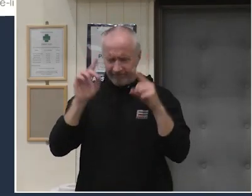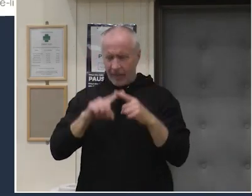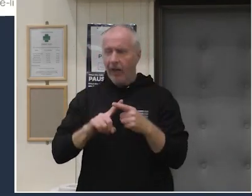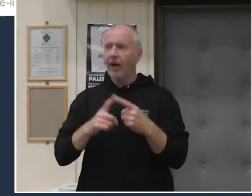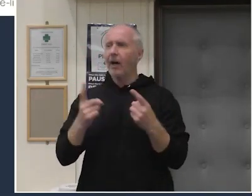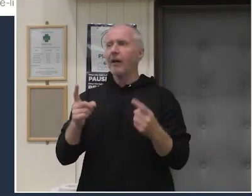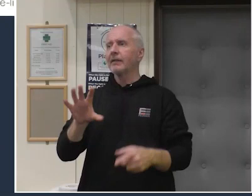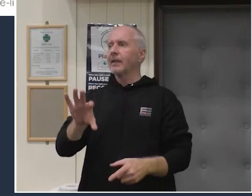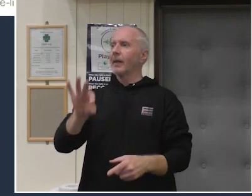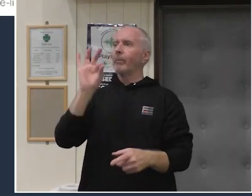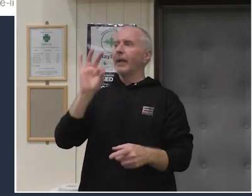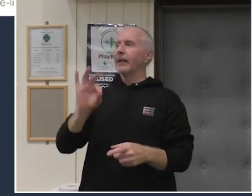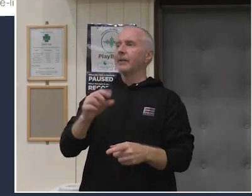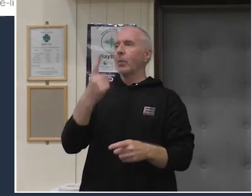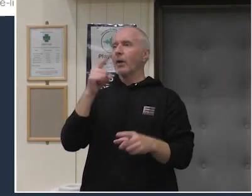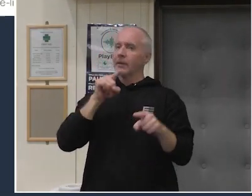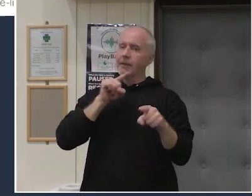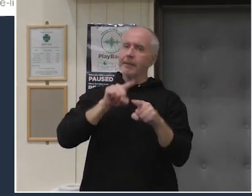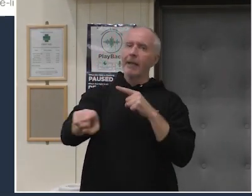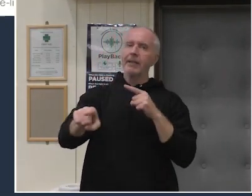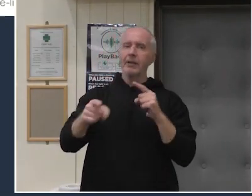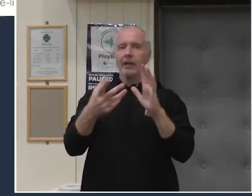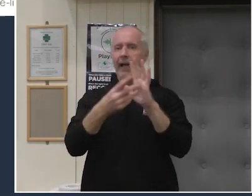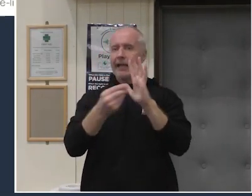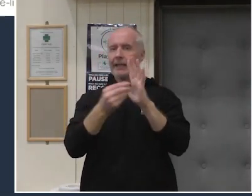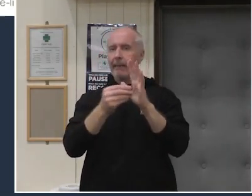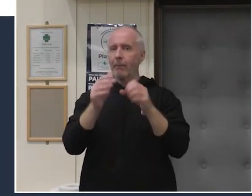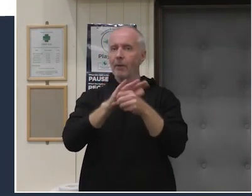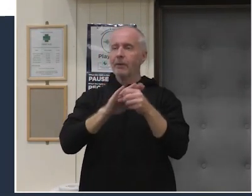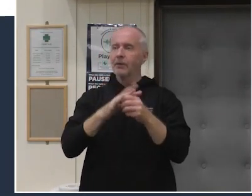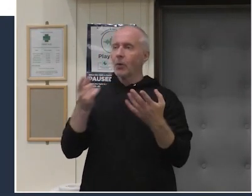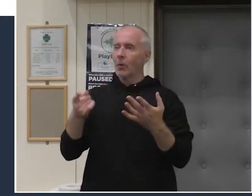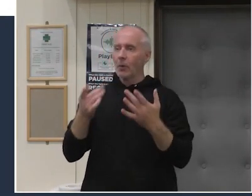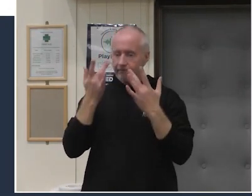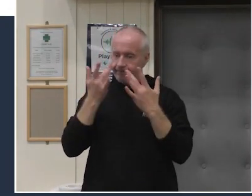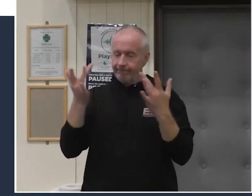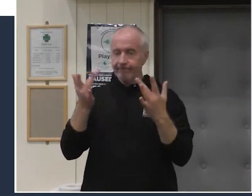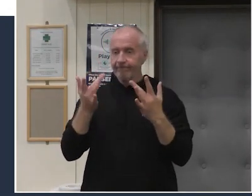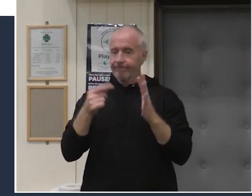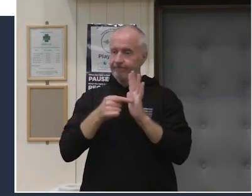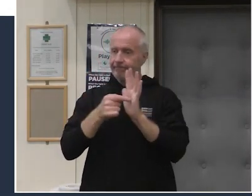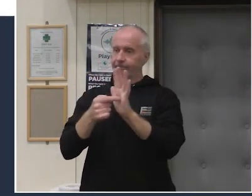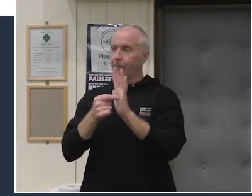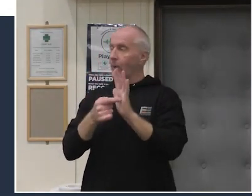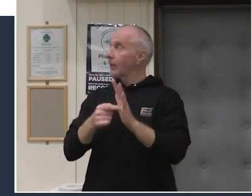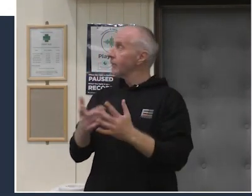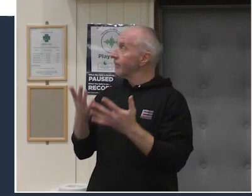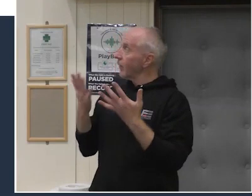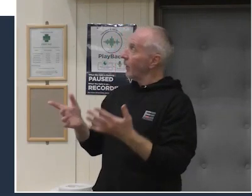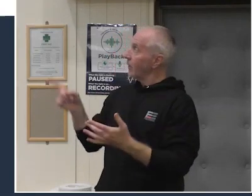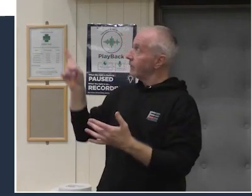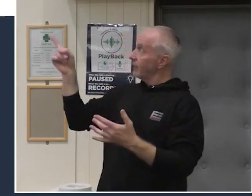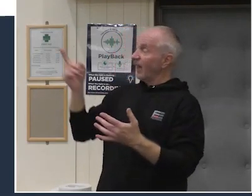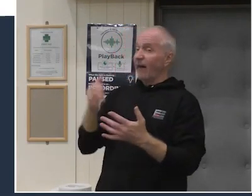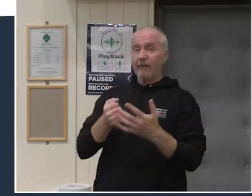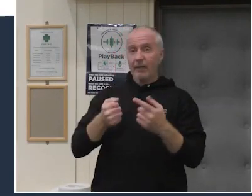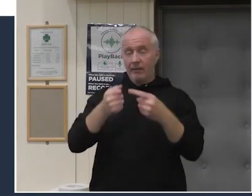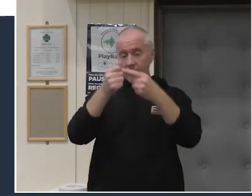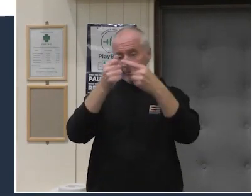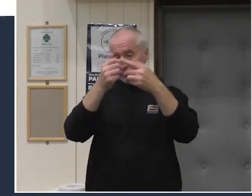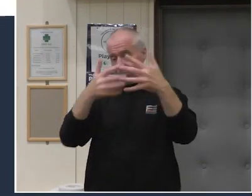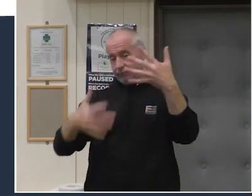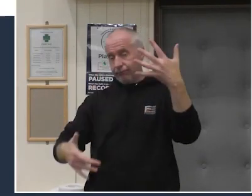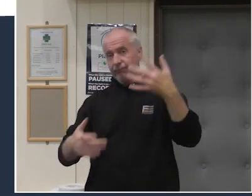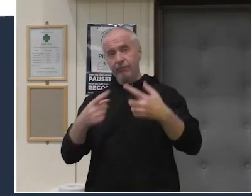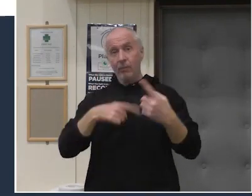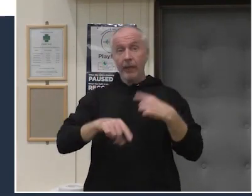picked one of those particular special cases there just to prove a point. Nope, there we go, there's a load more. We're not